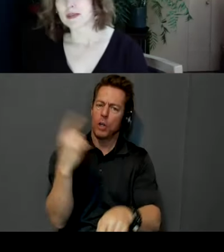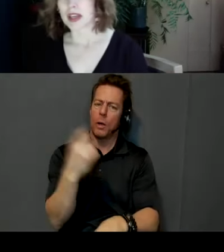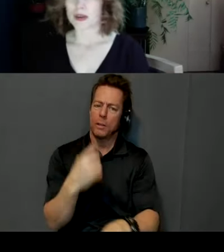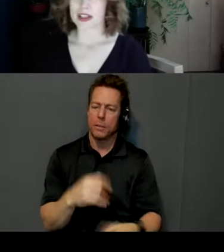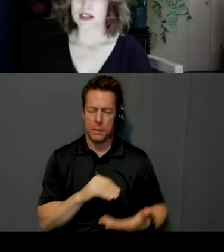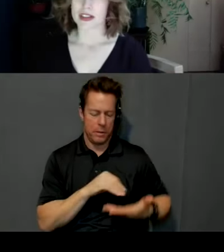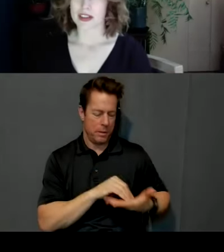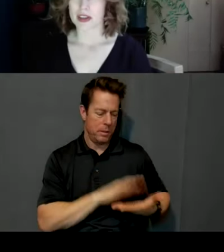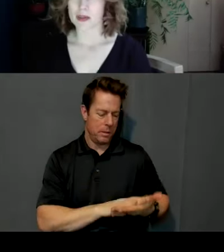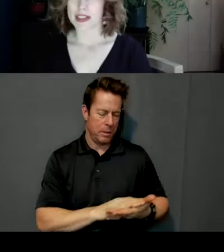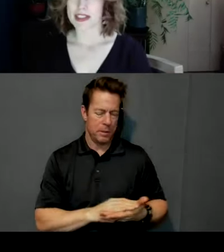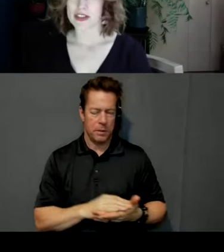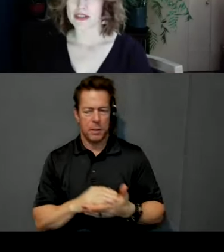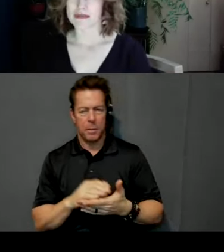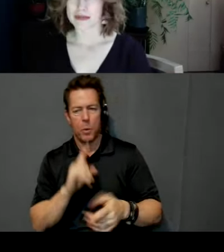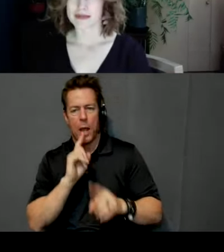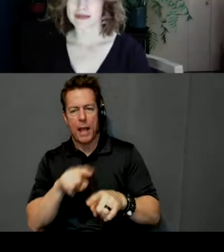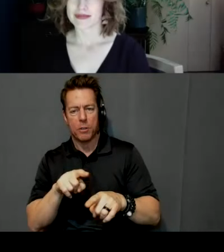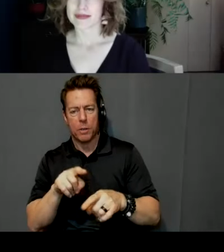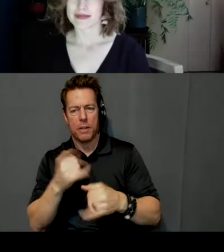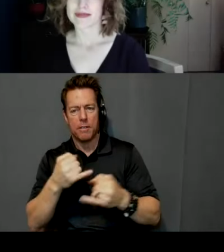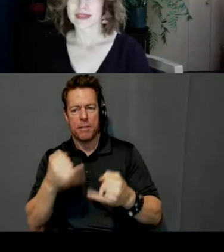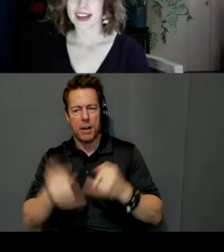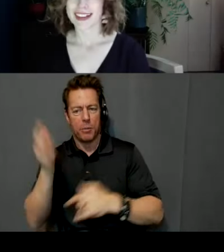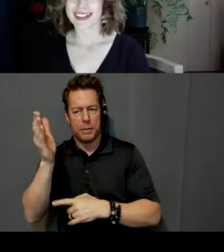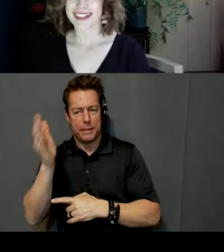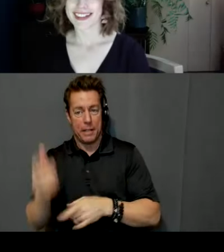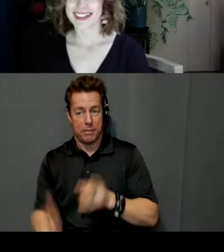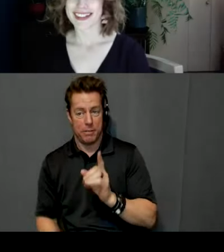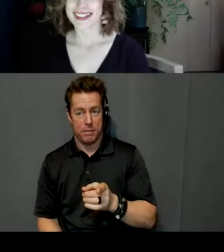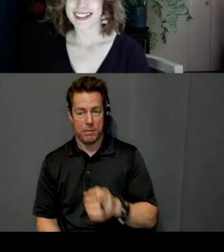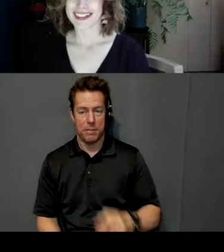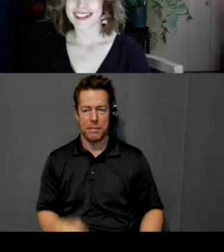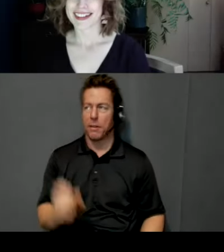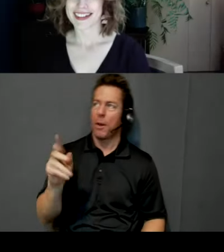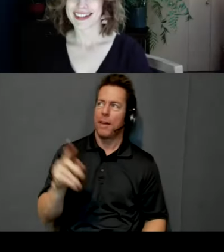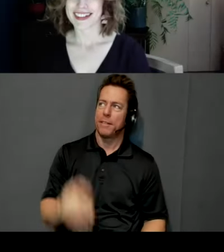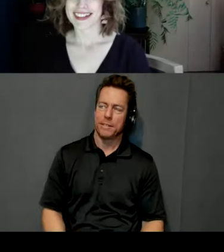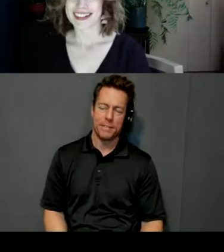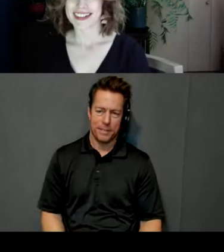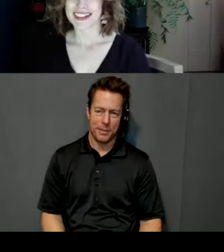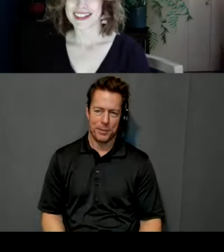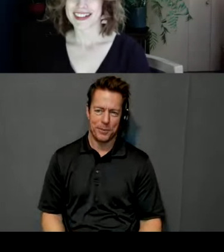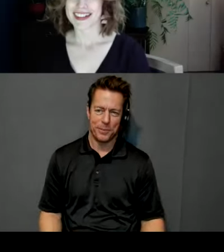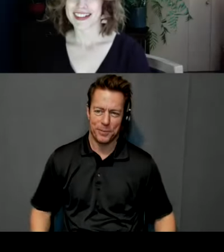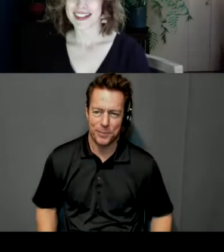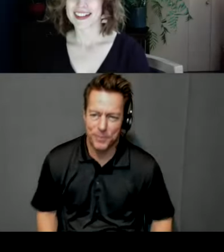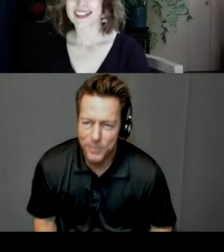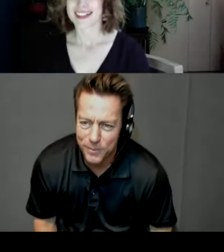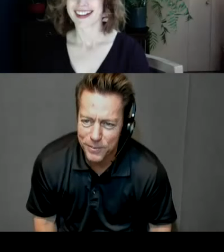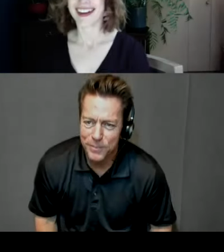that and make you answer it at the final presentation. Okay. Okay. Yeah, I feel like I didn't answer it, but I'm sorry, I'll